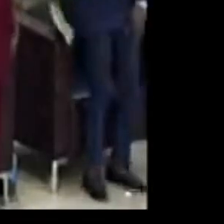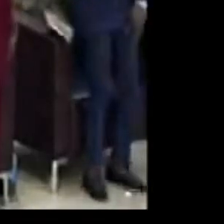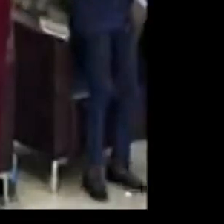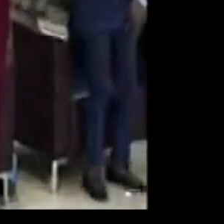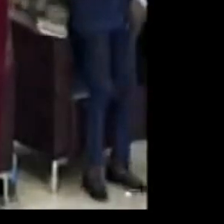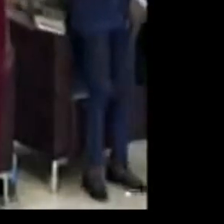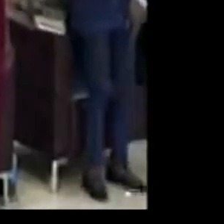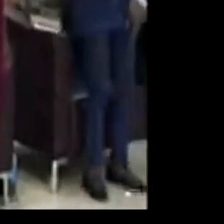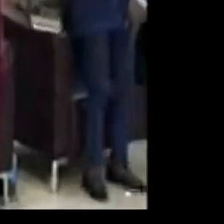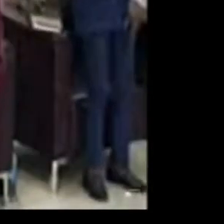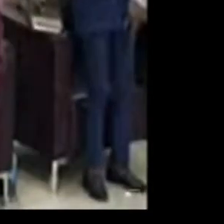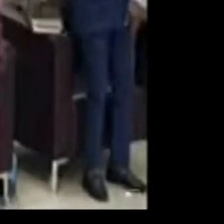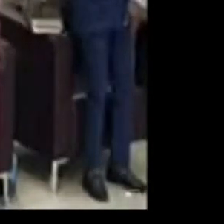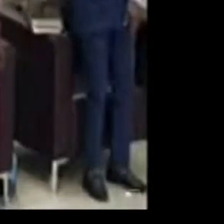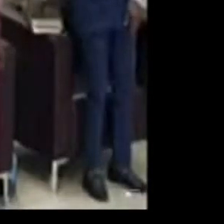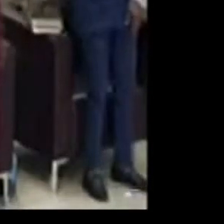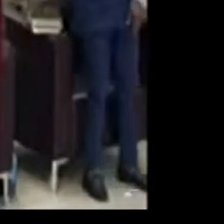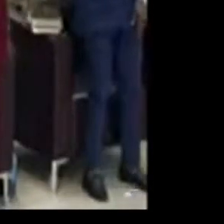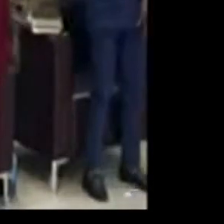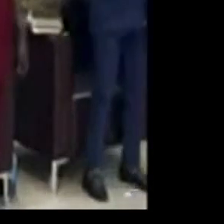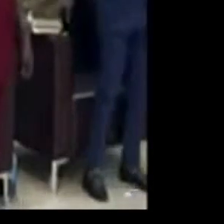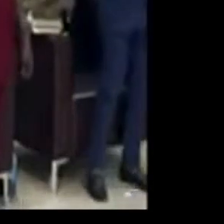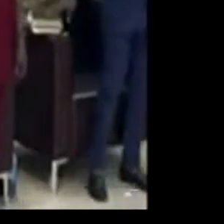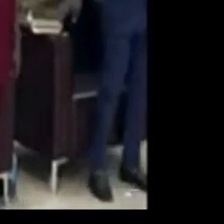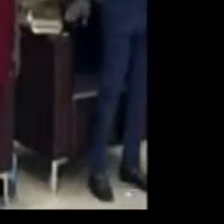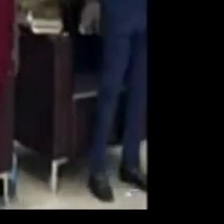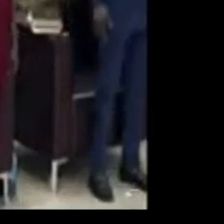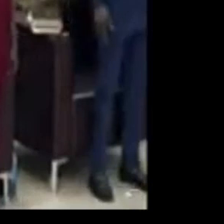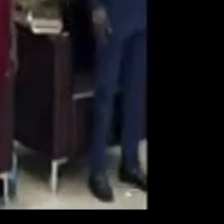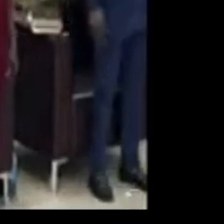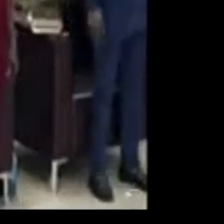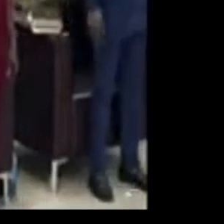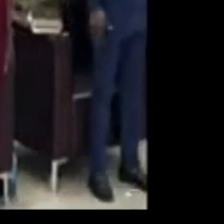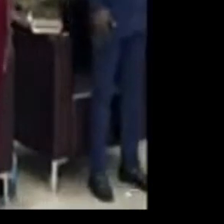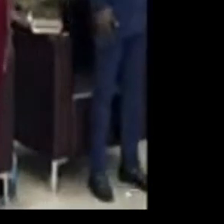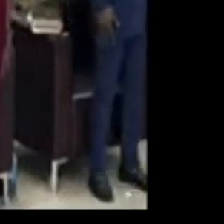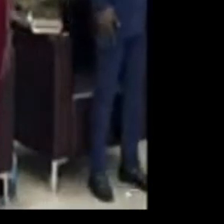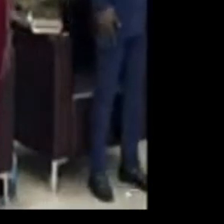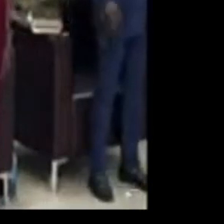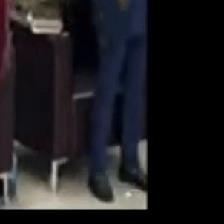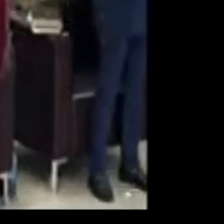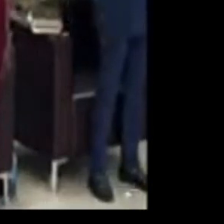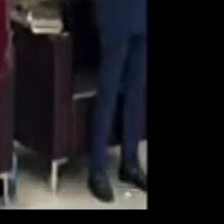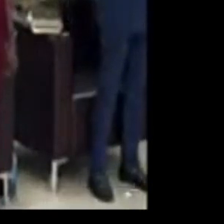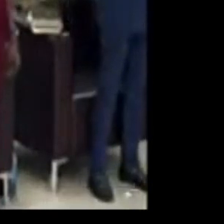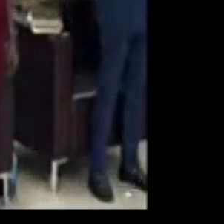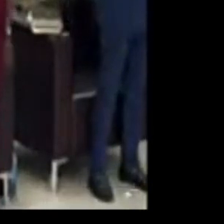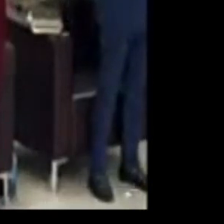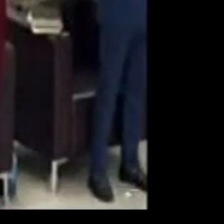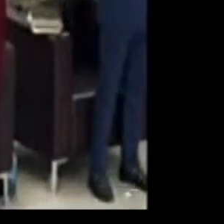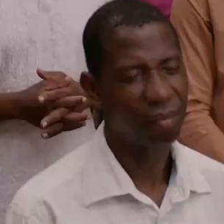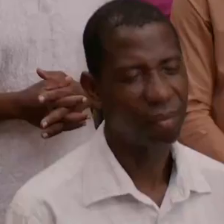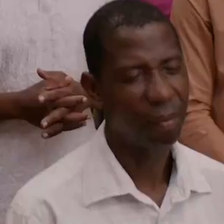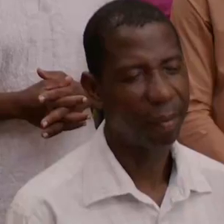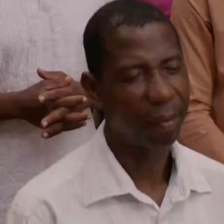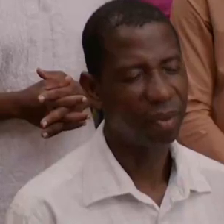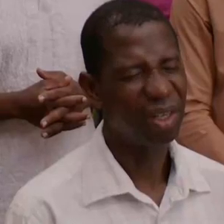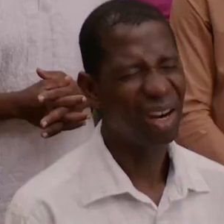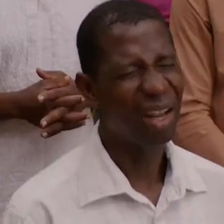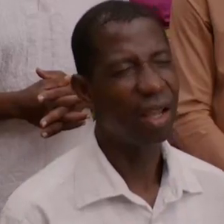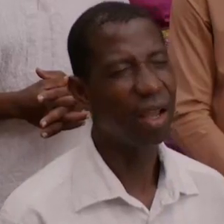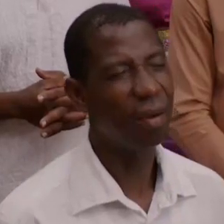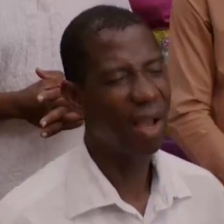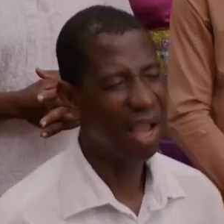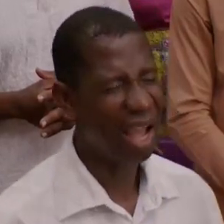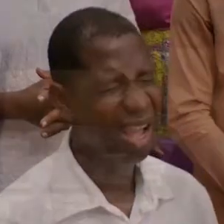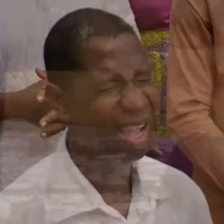tomorrow, Friday, 5:30, come earlier to begin to pray. 30 minutes earlier for prayers.